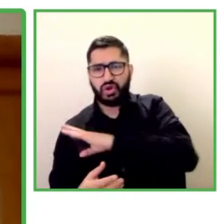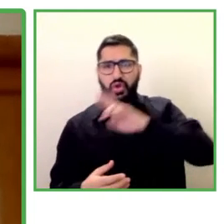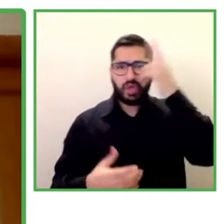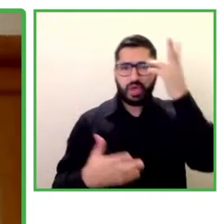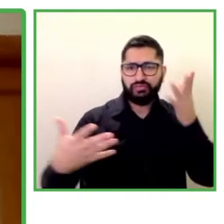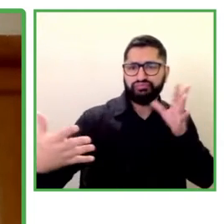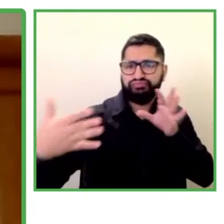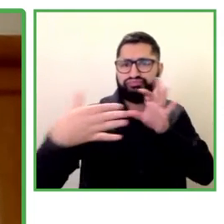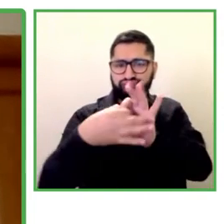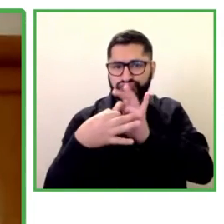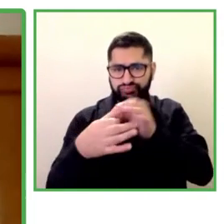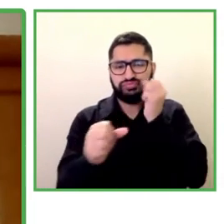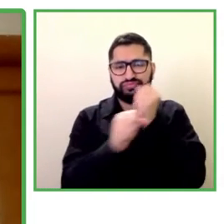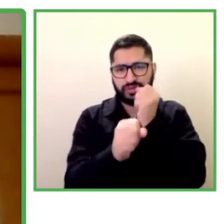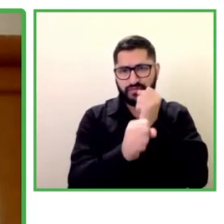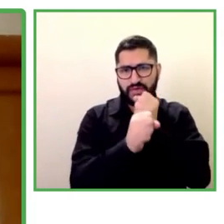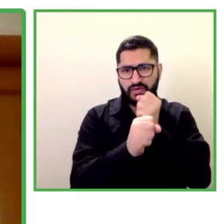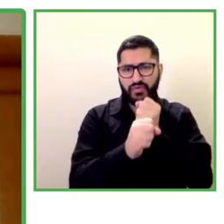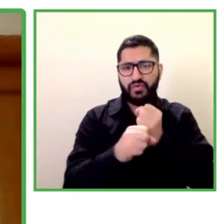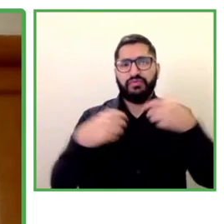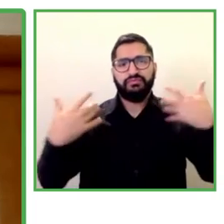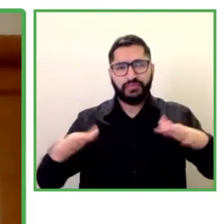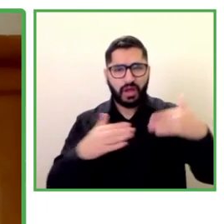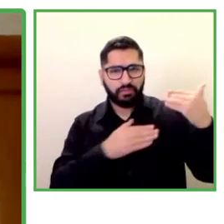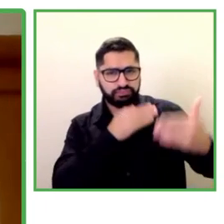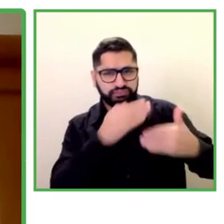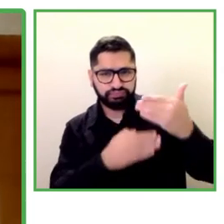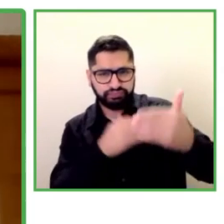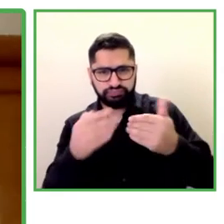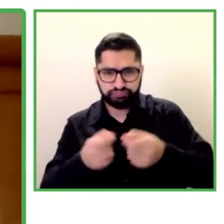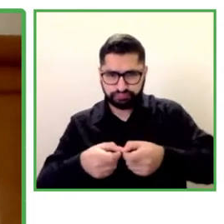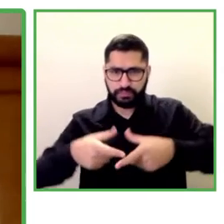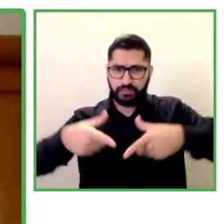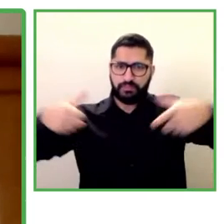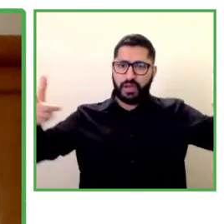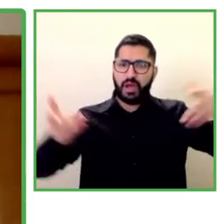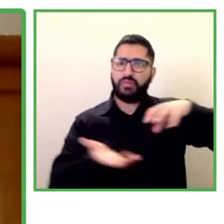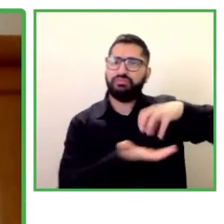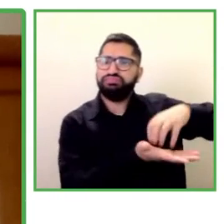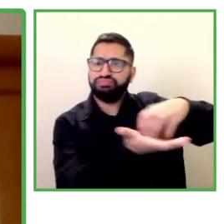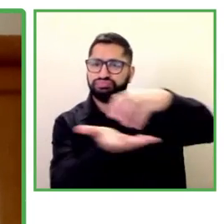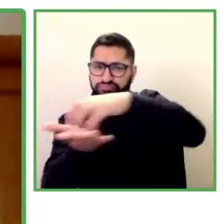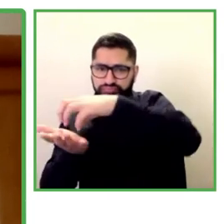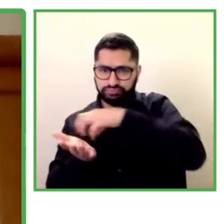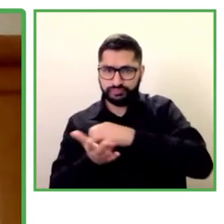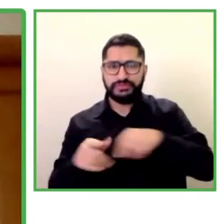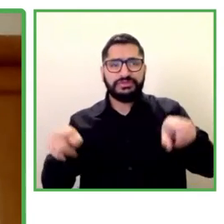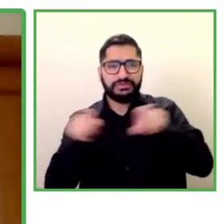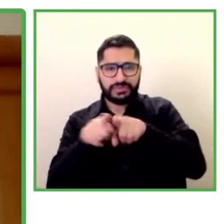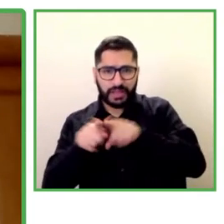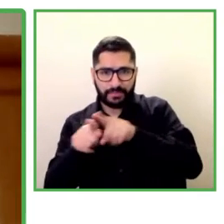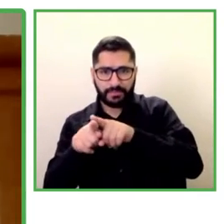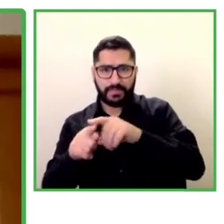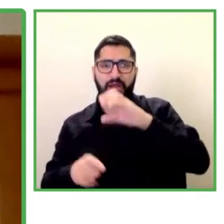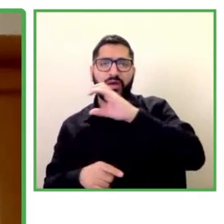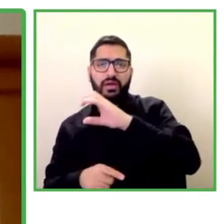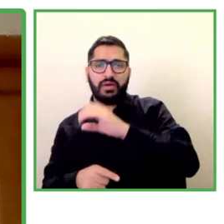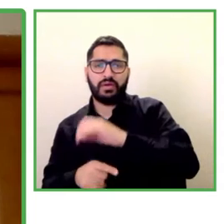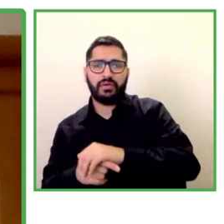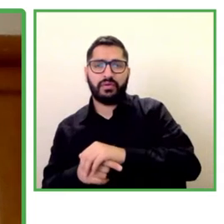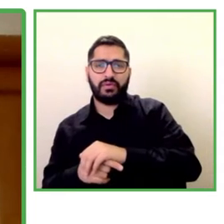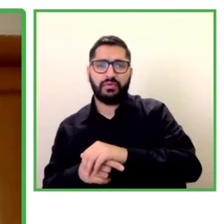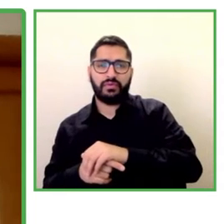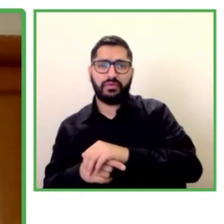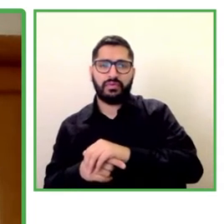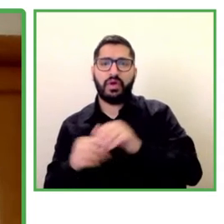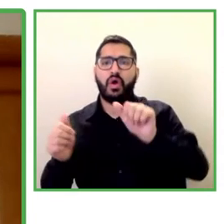is responsible for all of the new processes of expansion in the agency. He's also a co-founder of the Uruguayan Foundation of